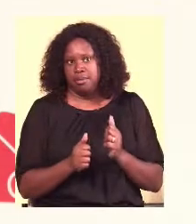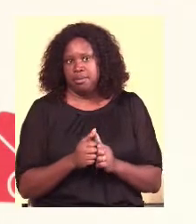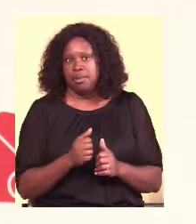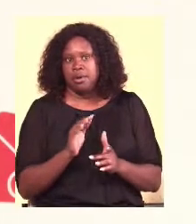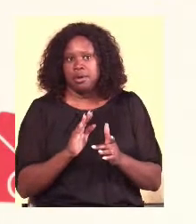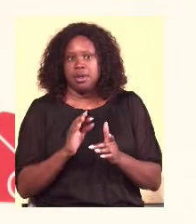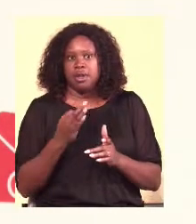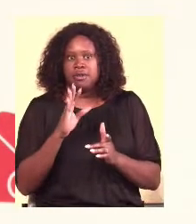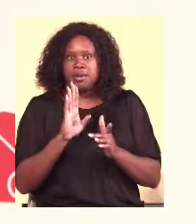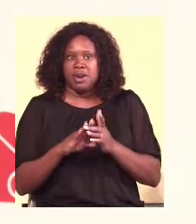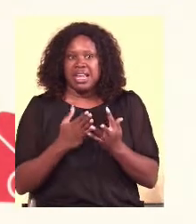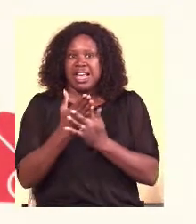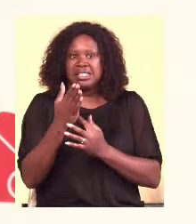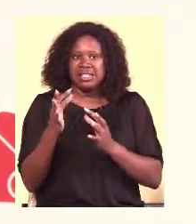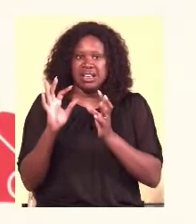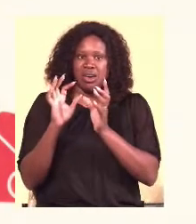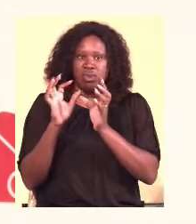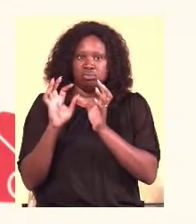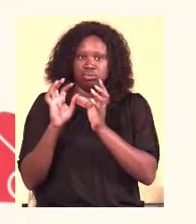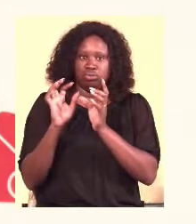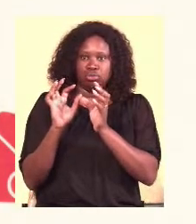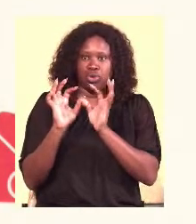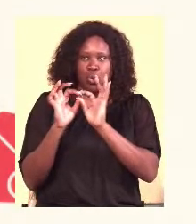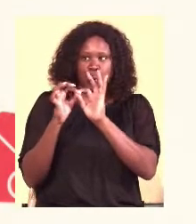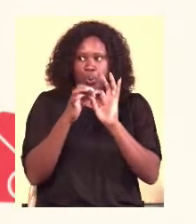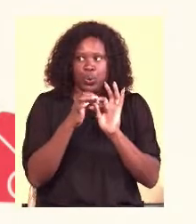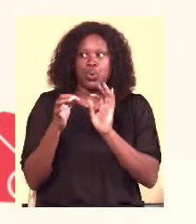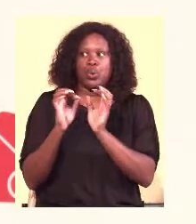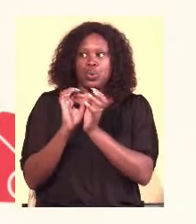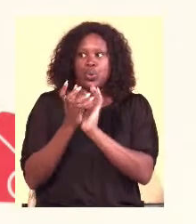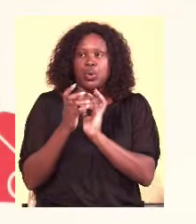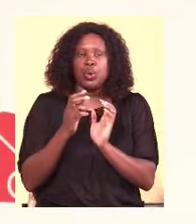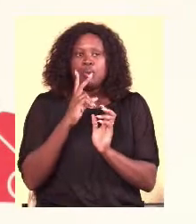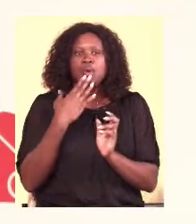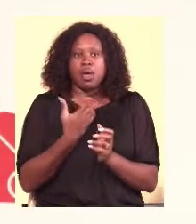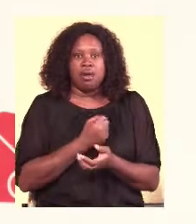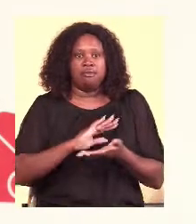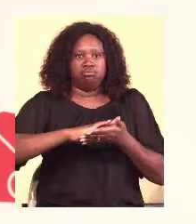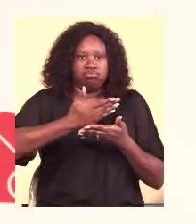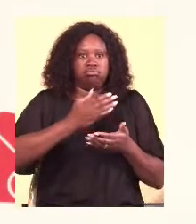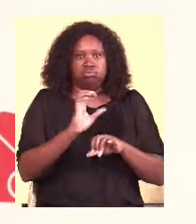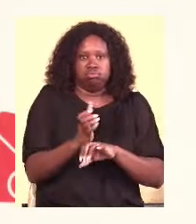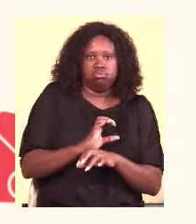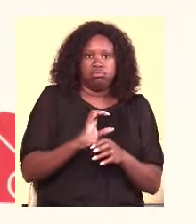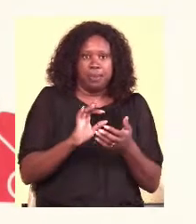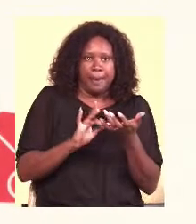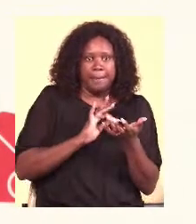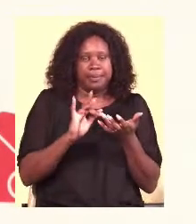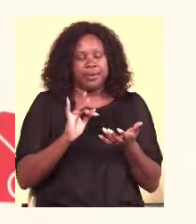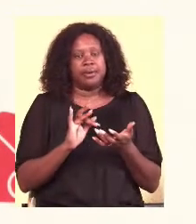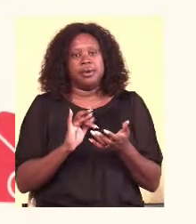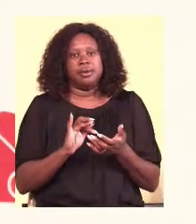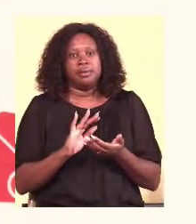access, connectivity, and ownership of the necessary gadgets to